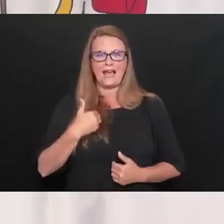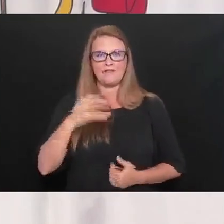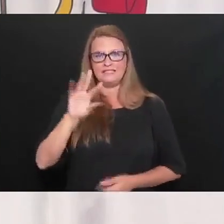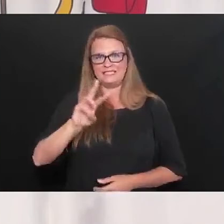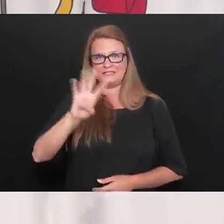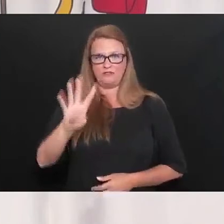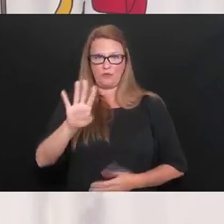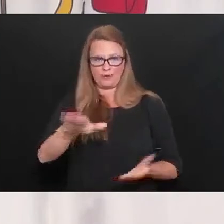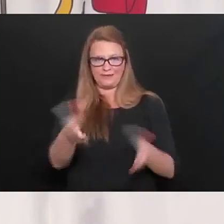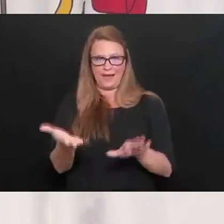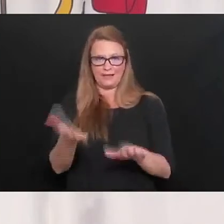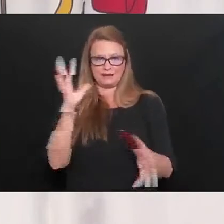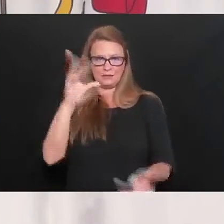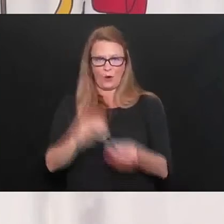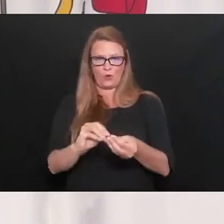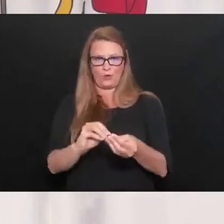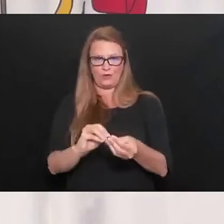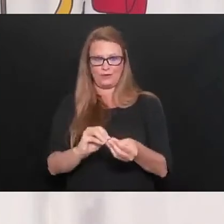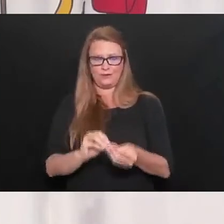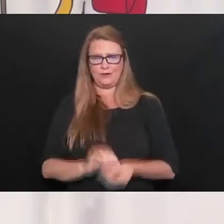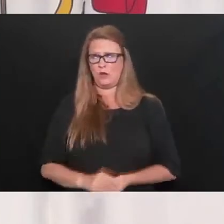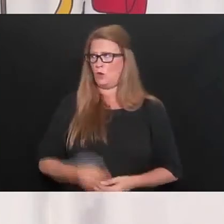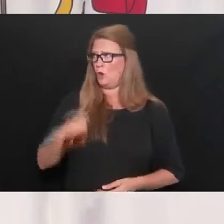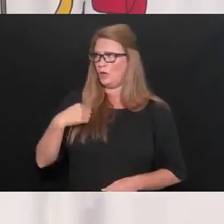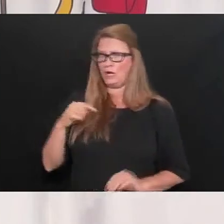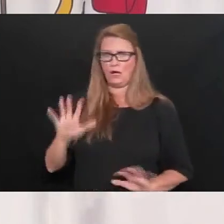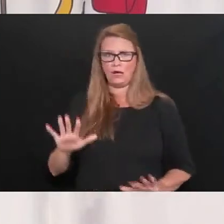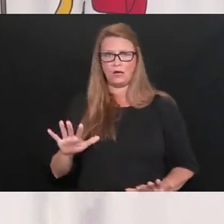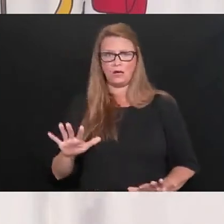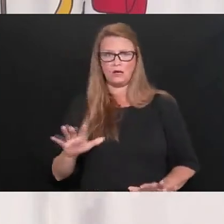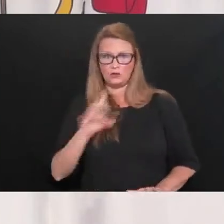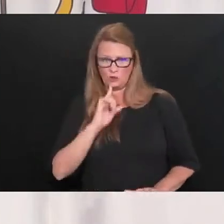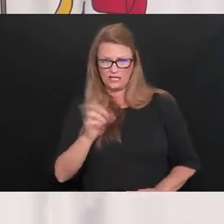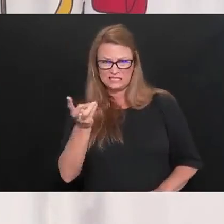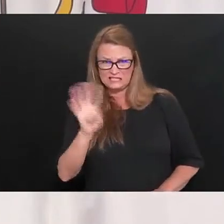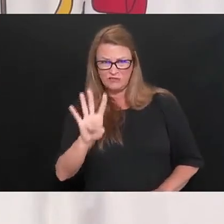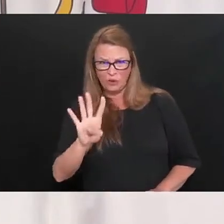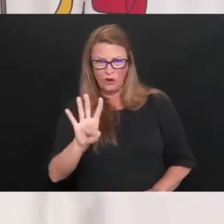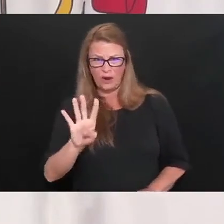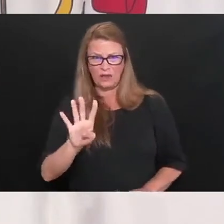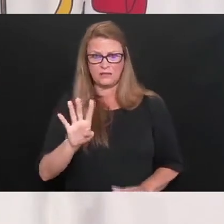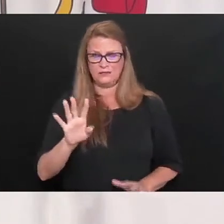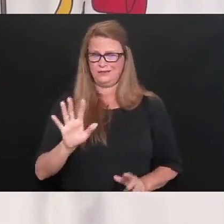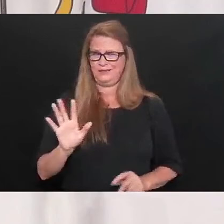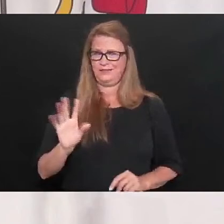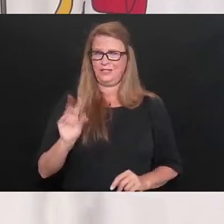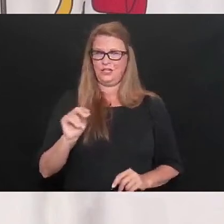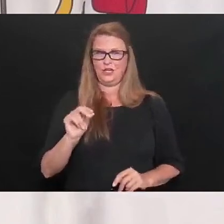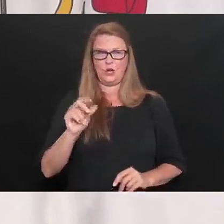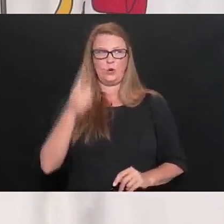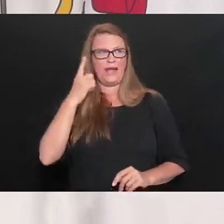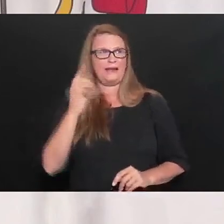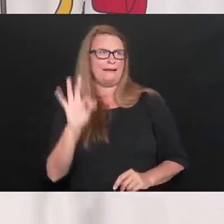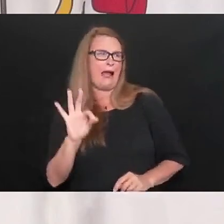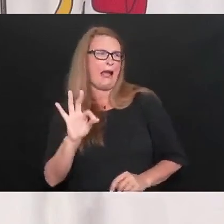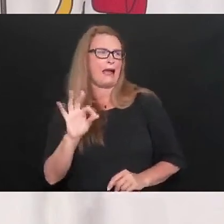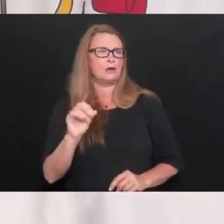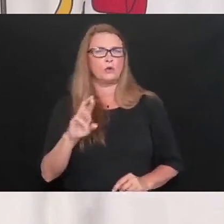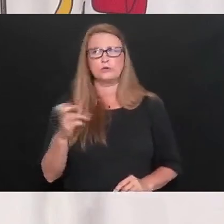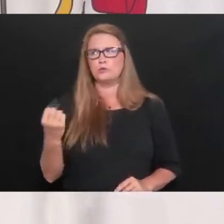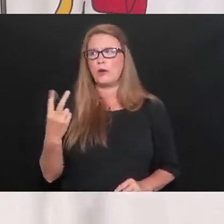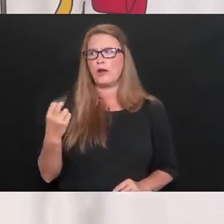deaths. And we couldn't believe it. I mean, at the time we were at like 9 or 12 or something like